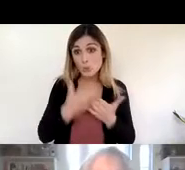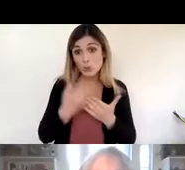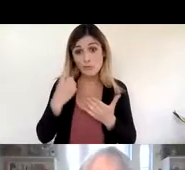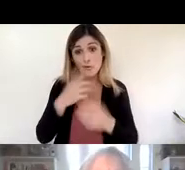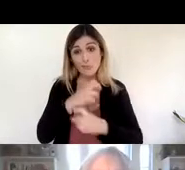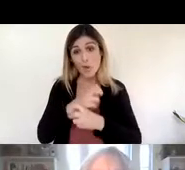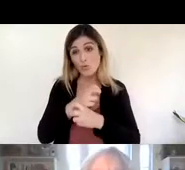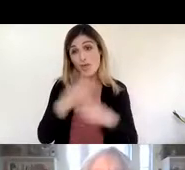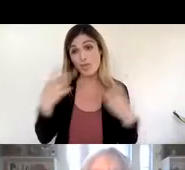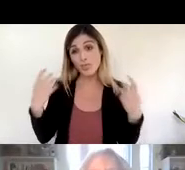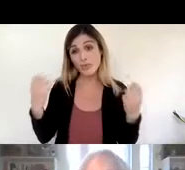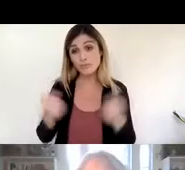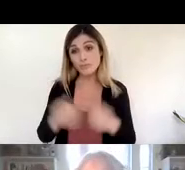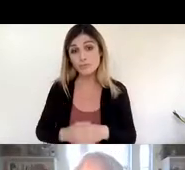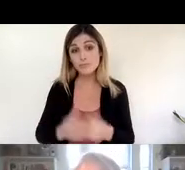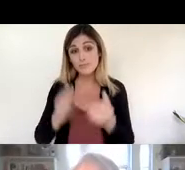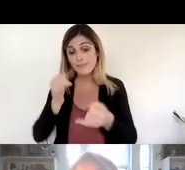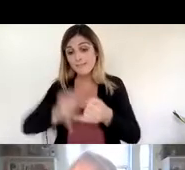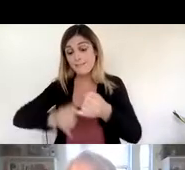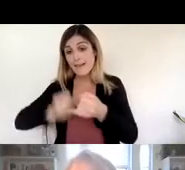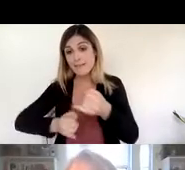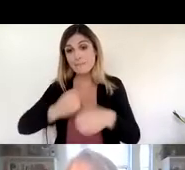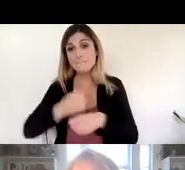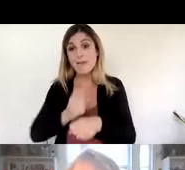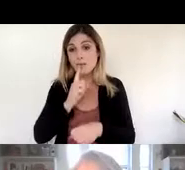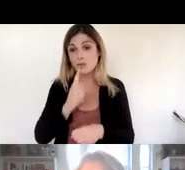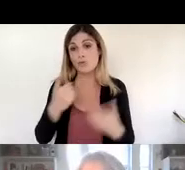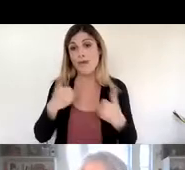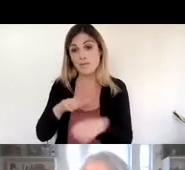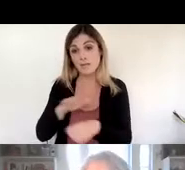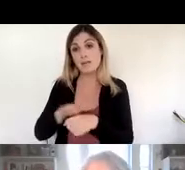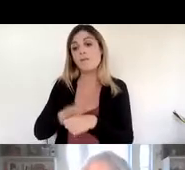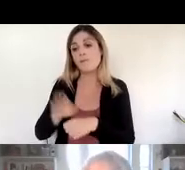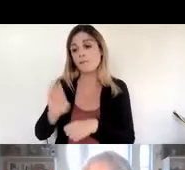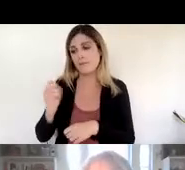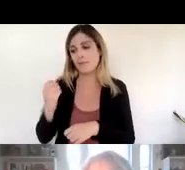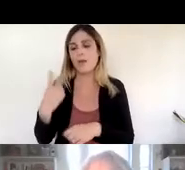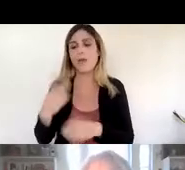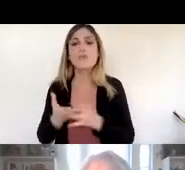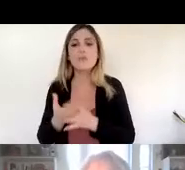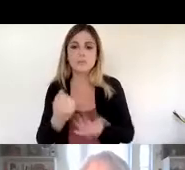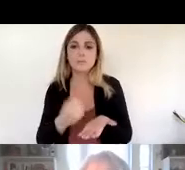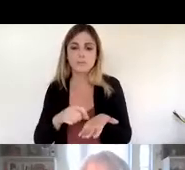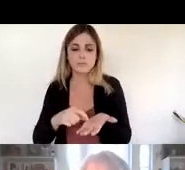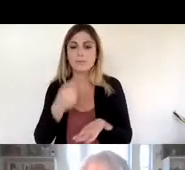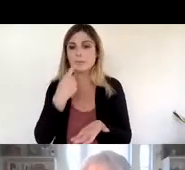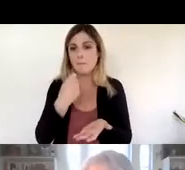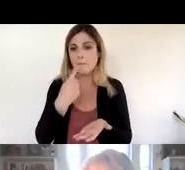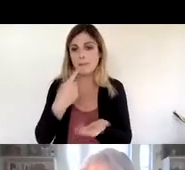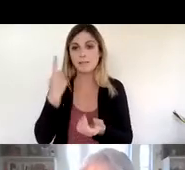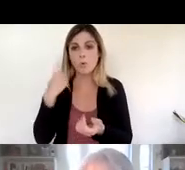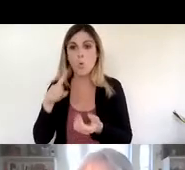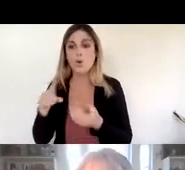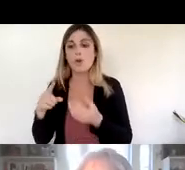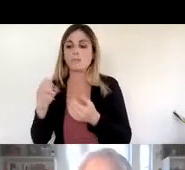good for health overall. And then finally, make sure that you're getting adequate vitamin B12 through supplements or fortified foods. Supplements are